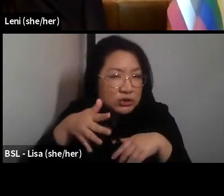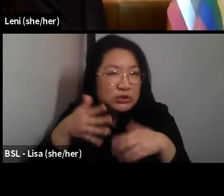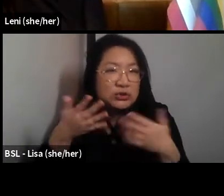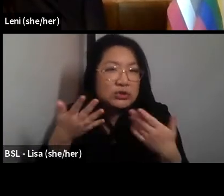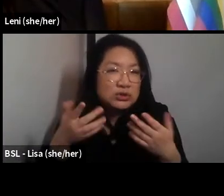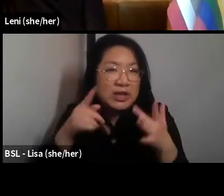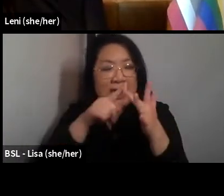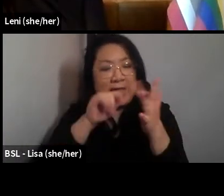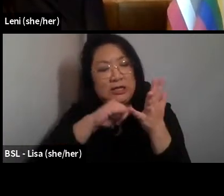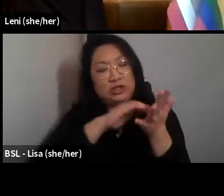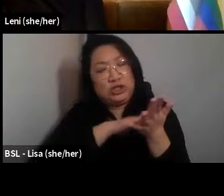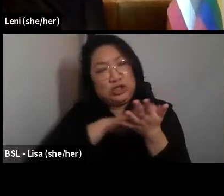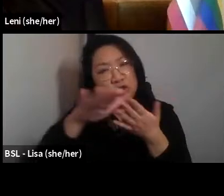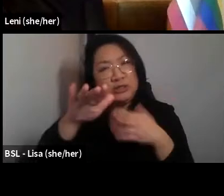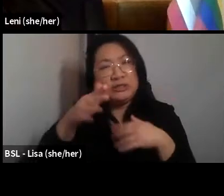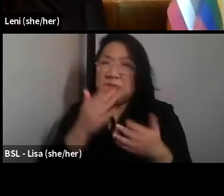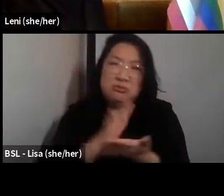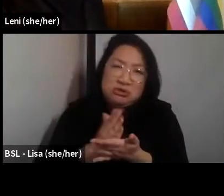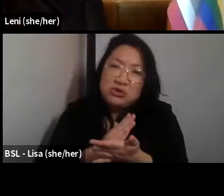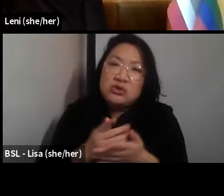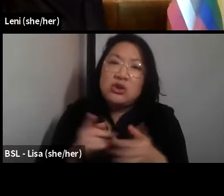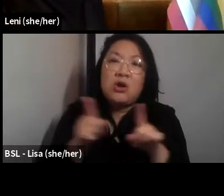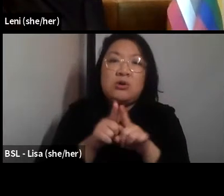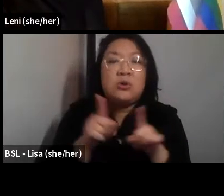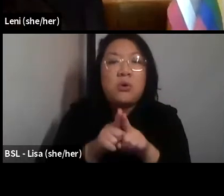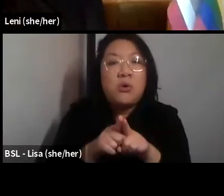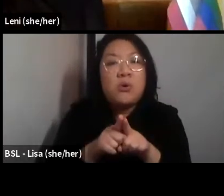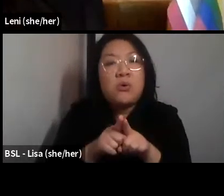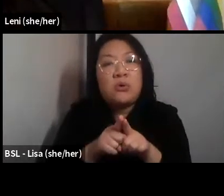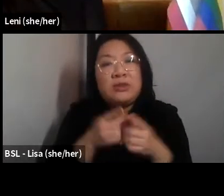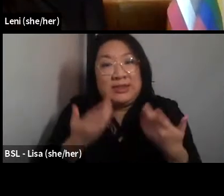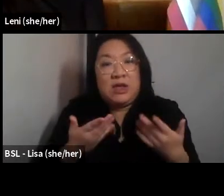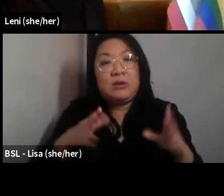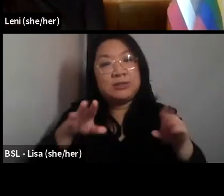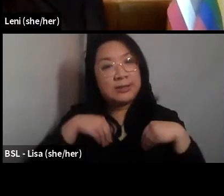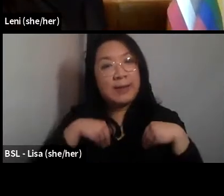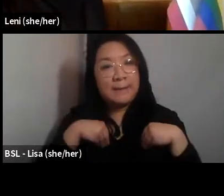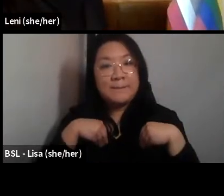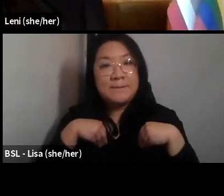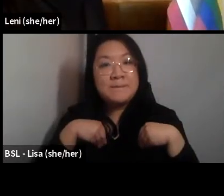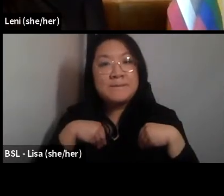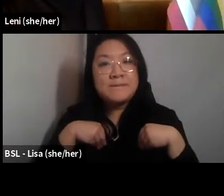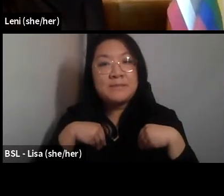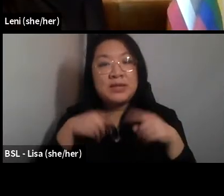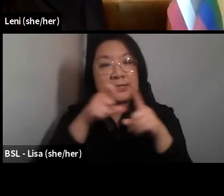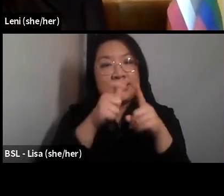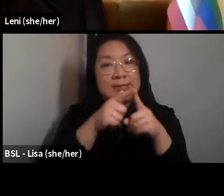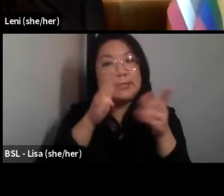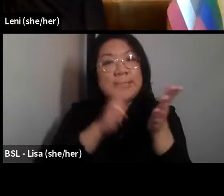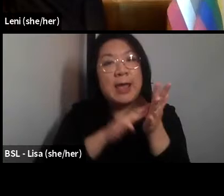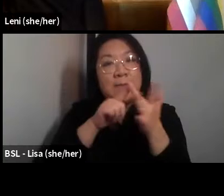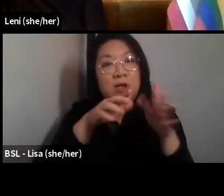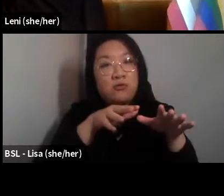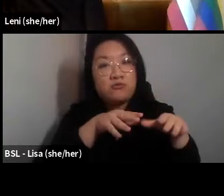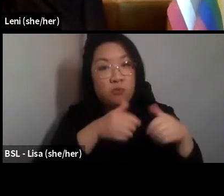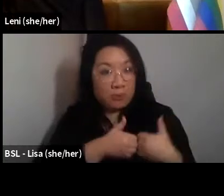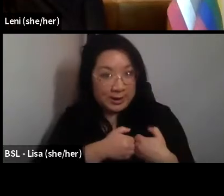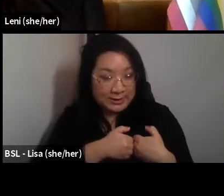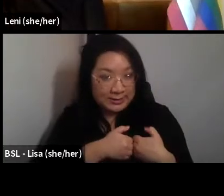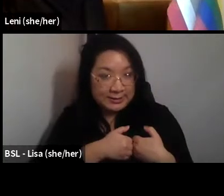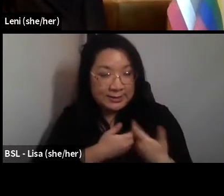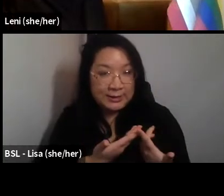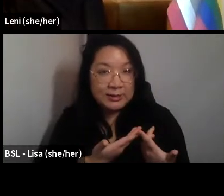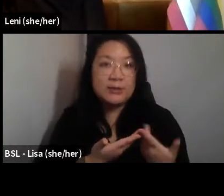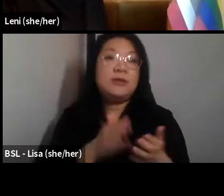sure. And I'm kind of now accepting that I'm actually demi-romantic, and that